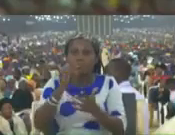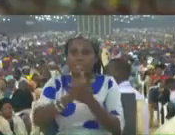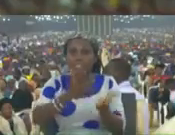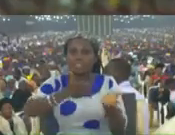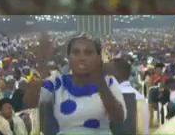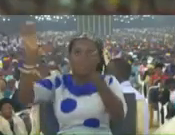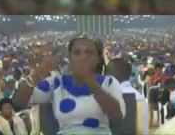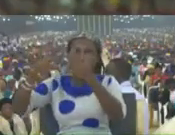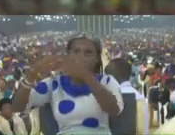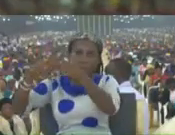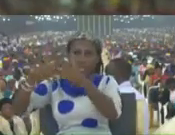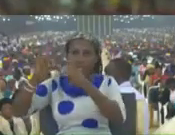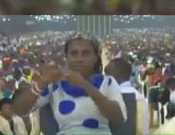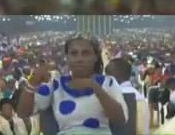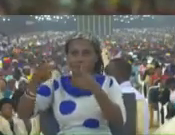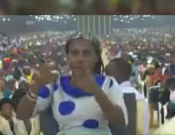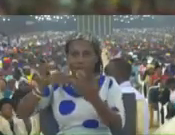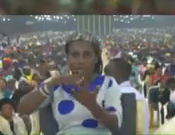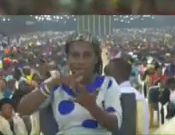and study.